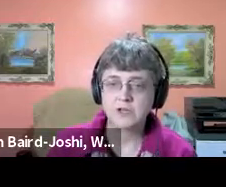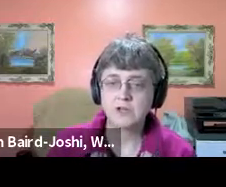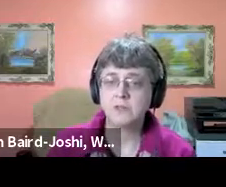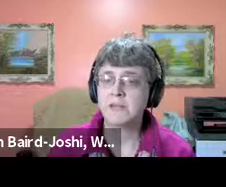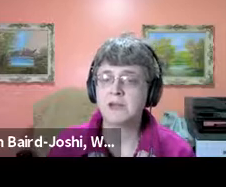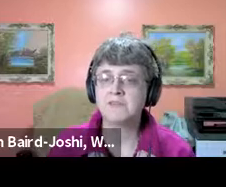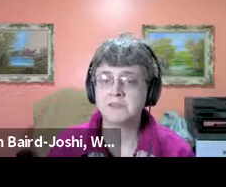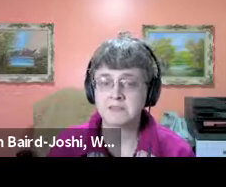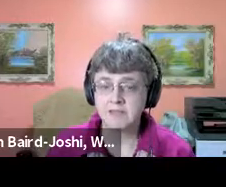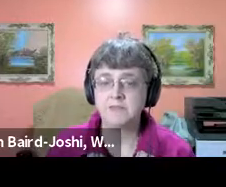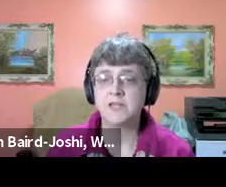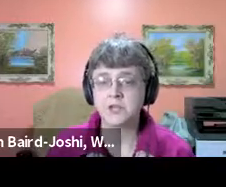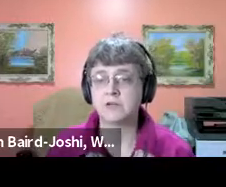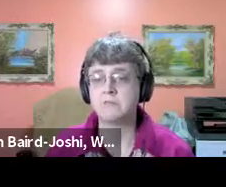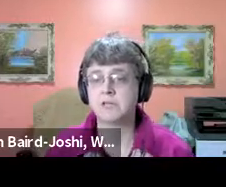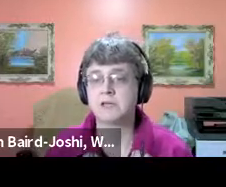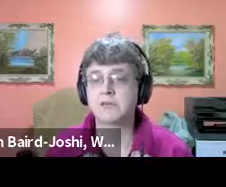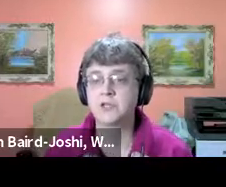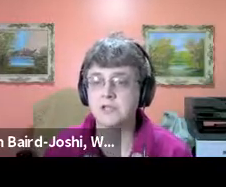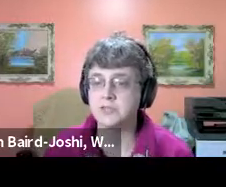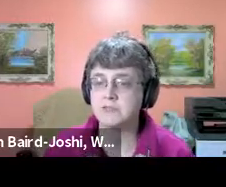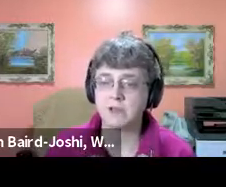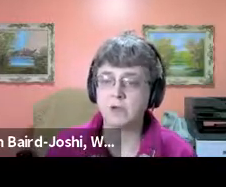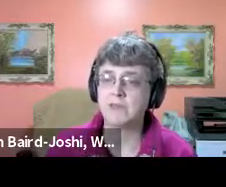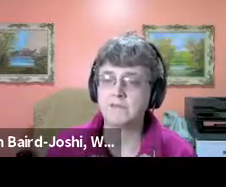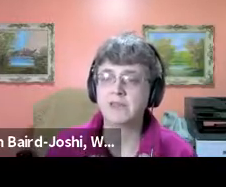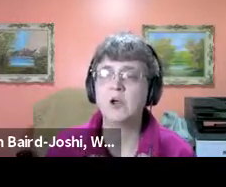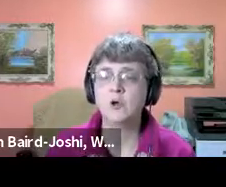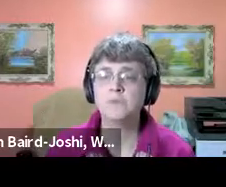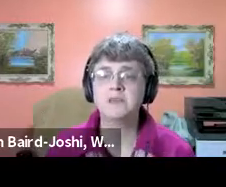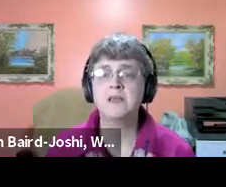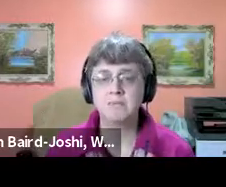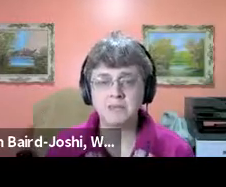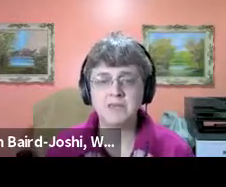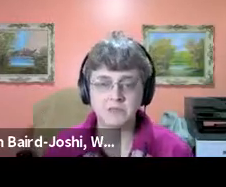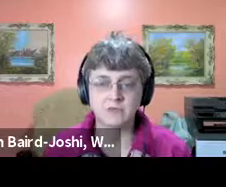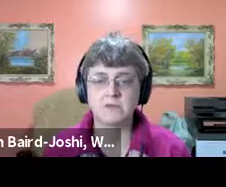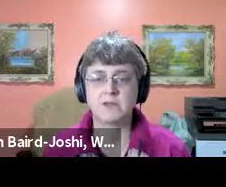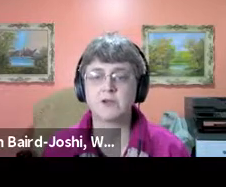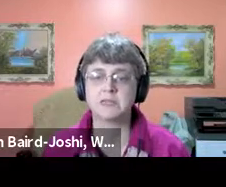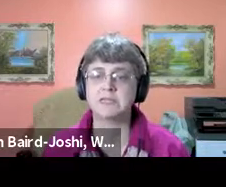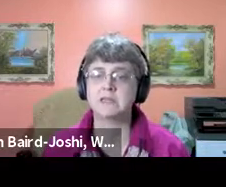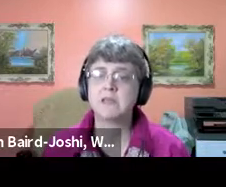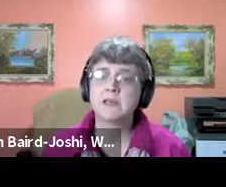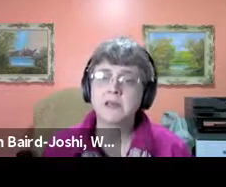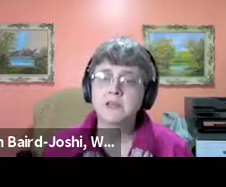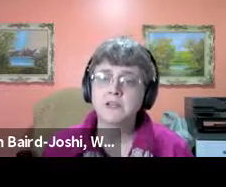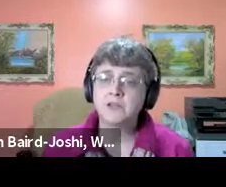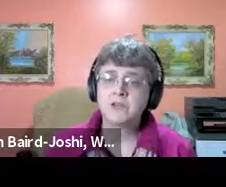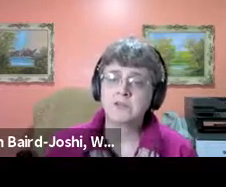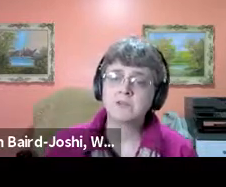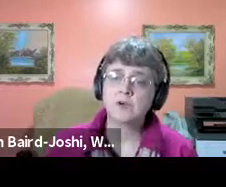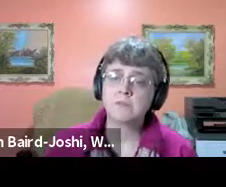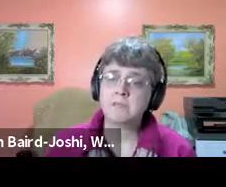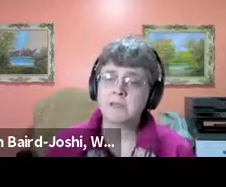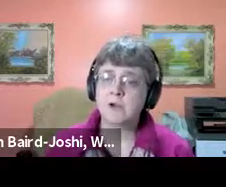Children and youth may not feel safe in sharing mental health challenges at home. In fact, homes may be the source of their crises.